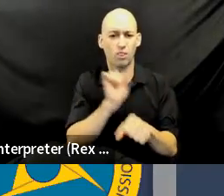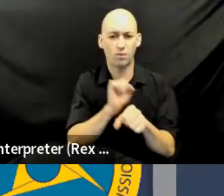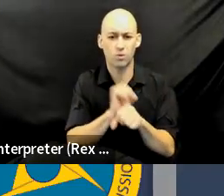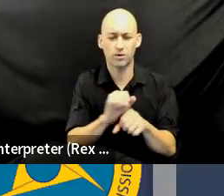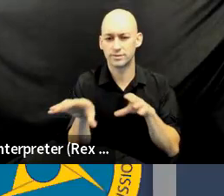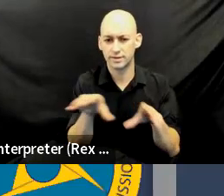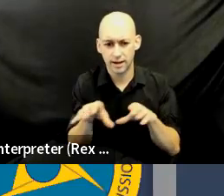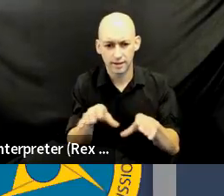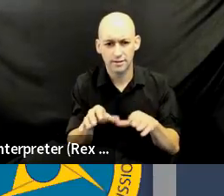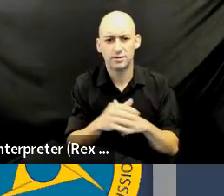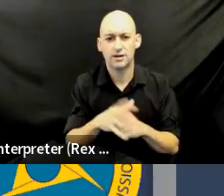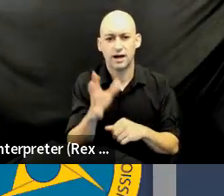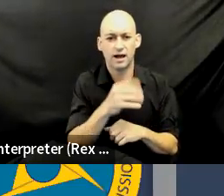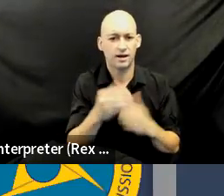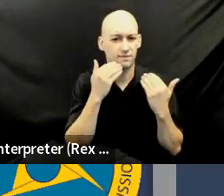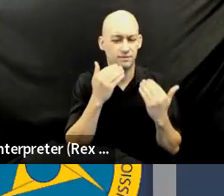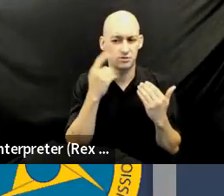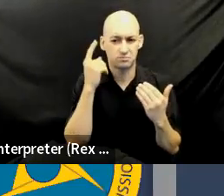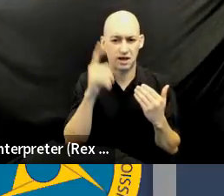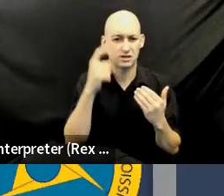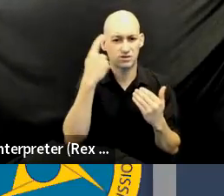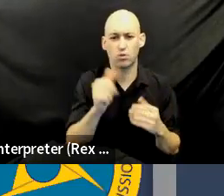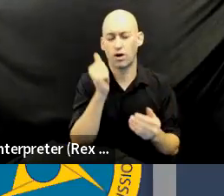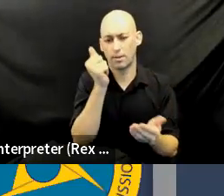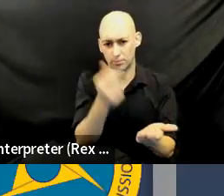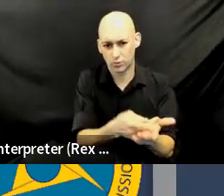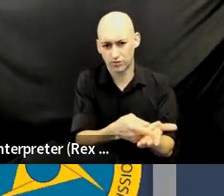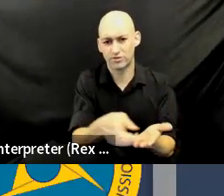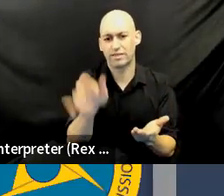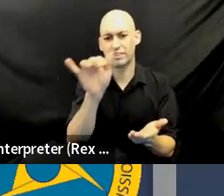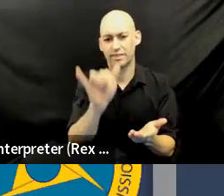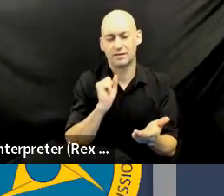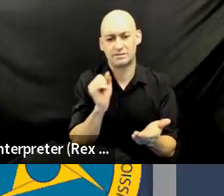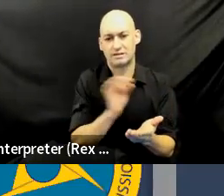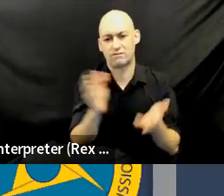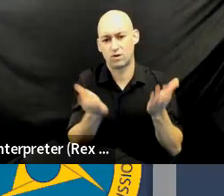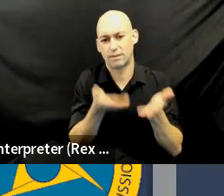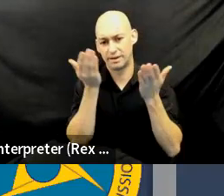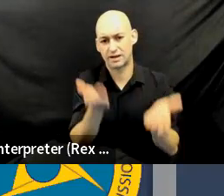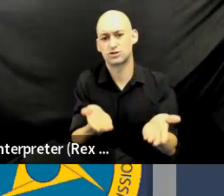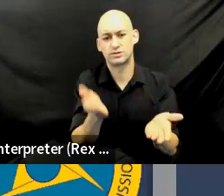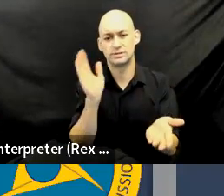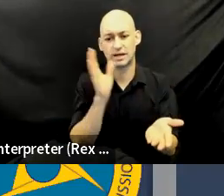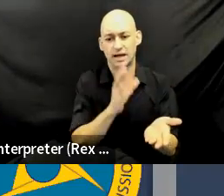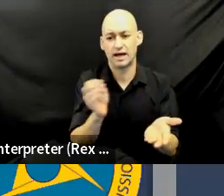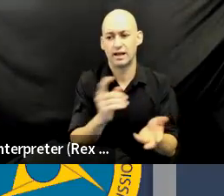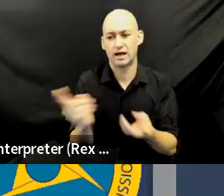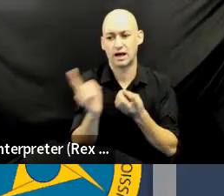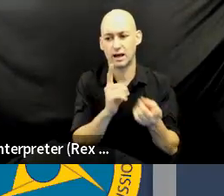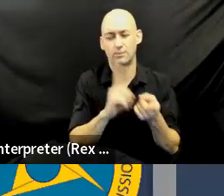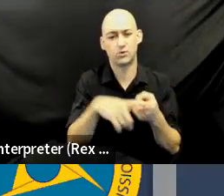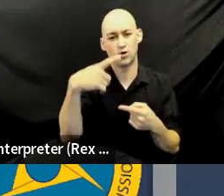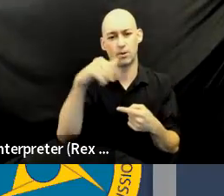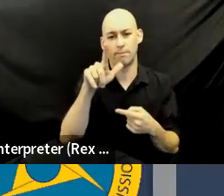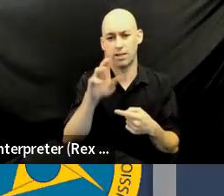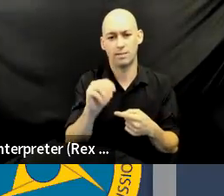done and ask you tomorrow to approve the staff recommendations and then come on out to Palm Springs